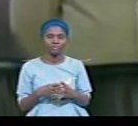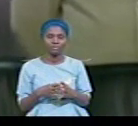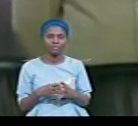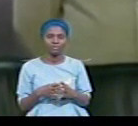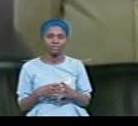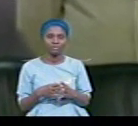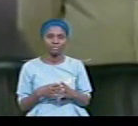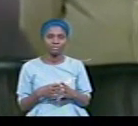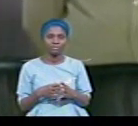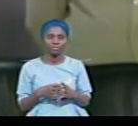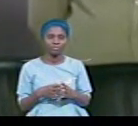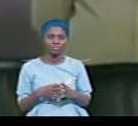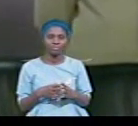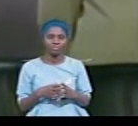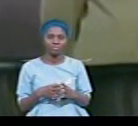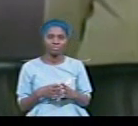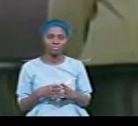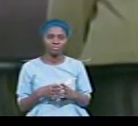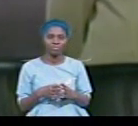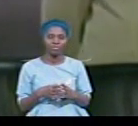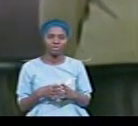as Moses needed a power.